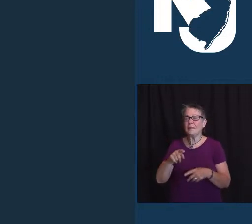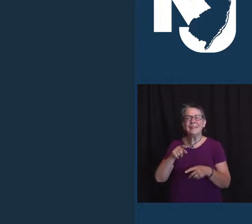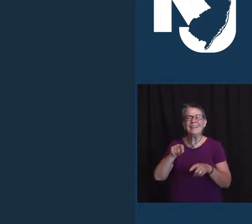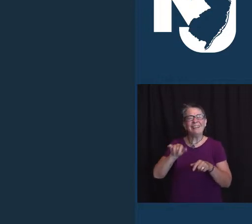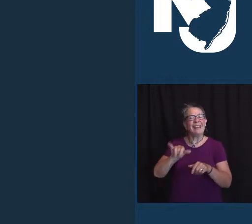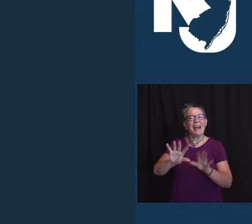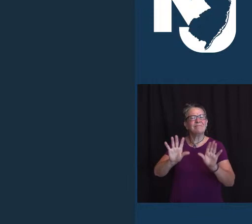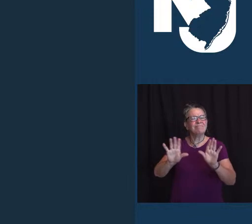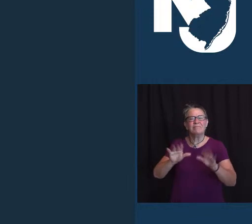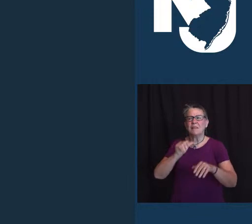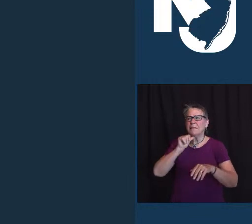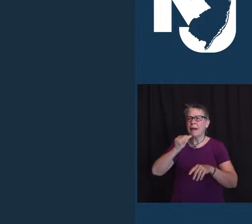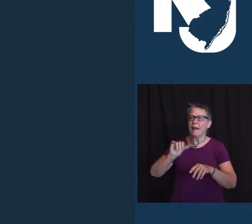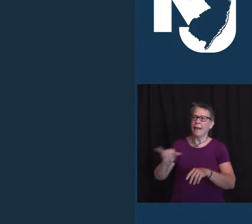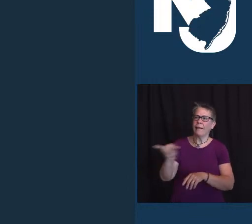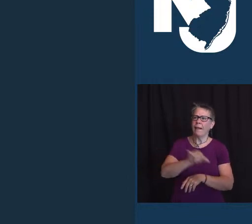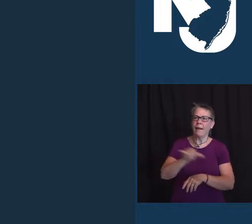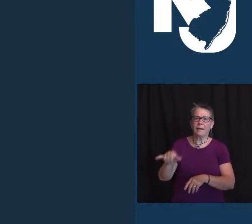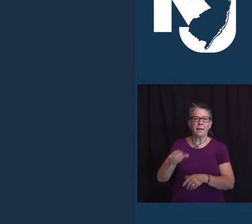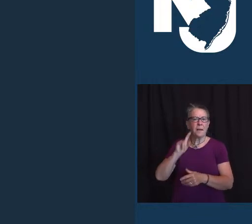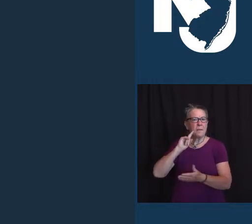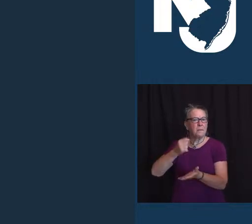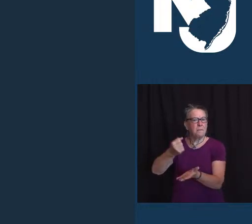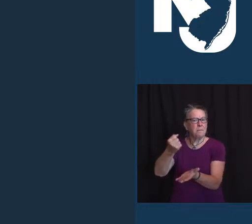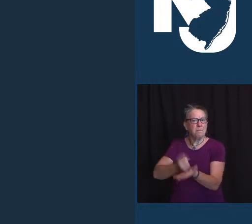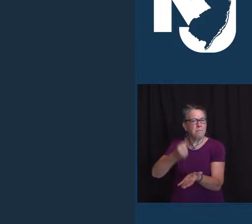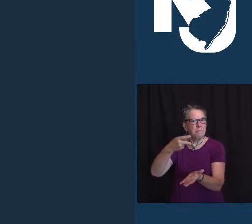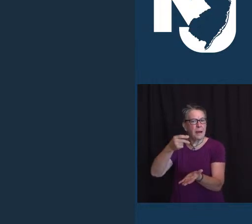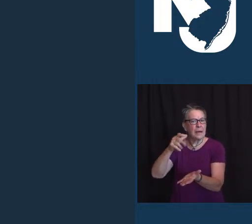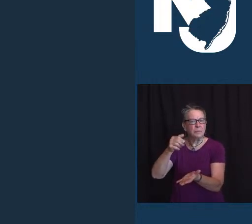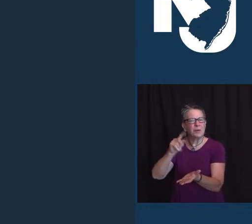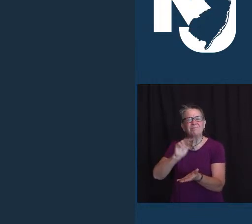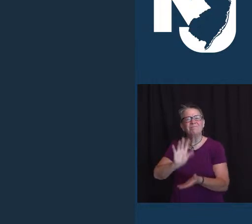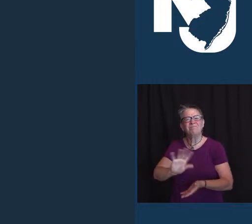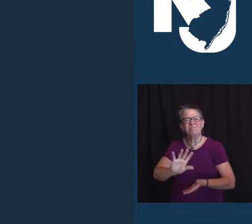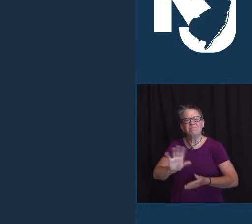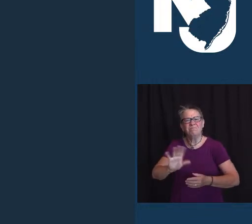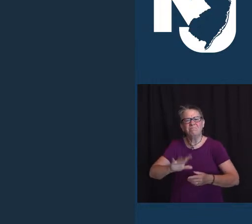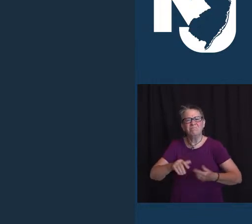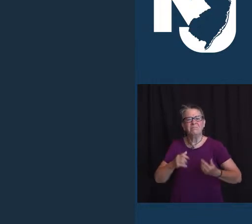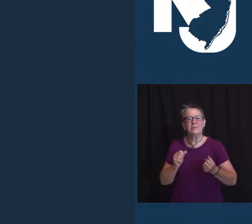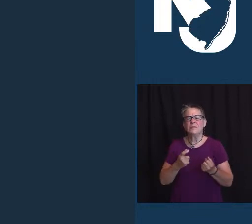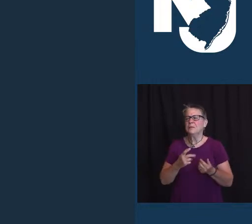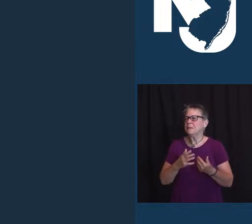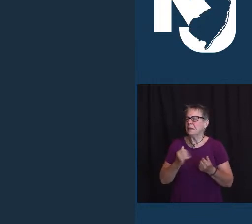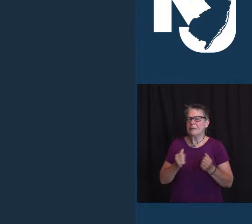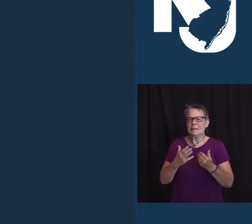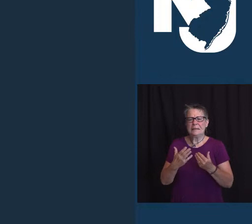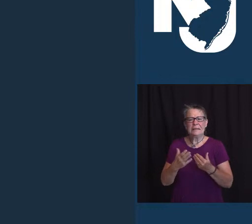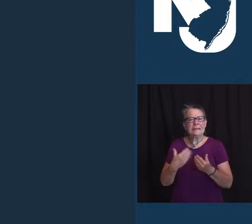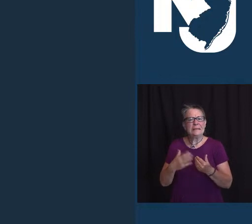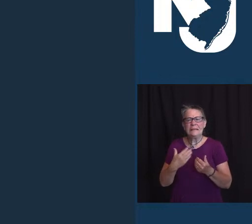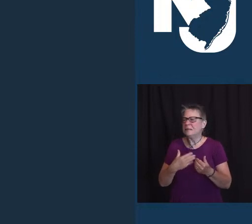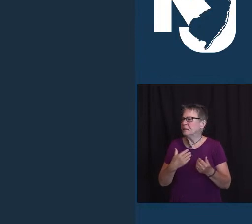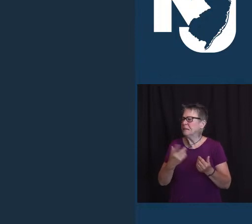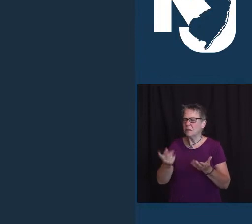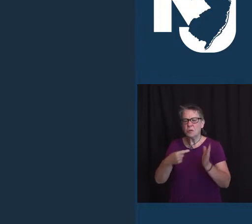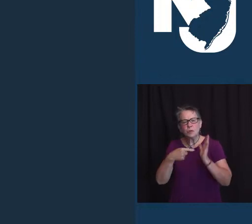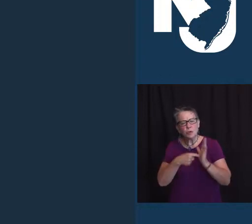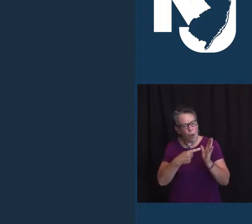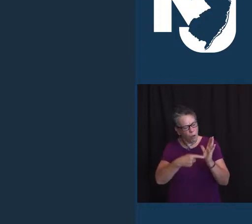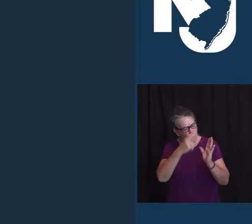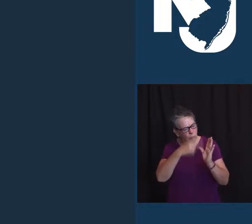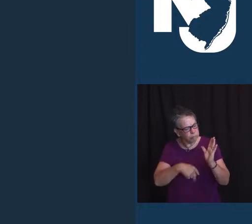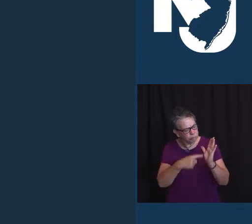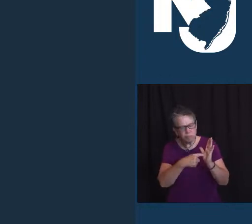easy access to their COVID vaccination record, especially if their vaccination card has been damaged or lost.